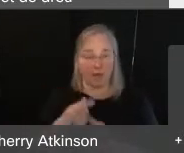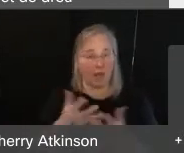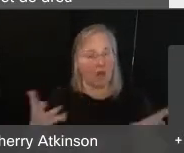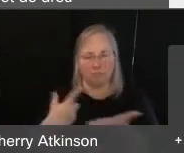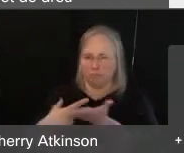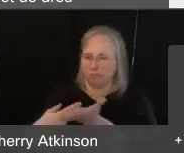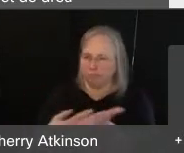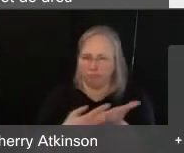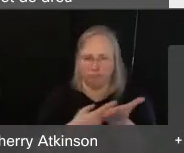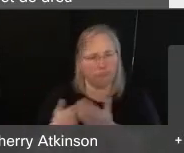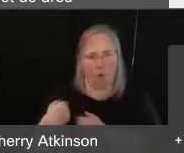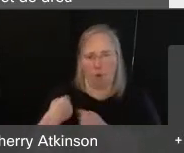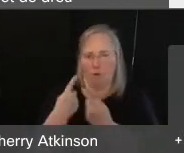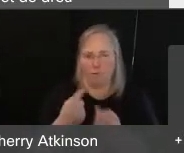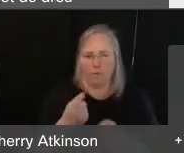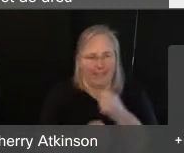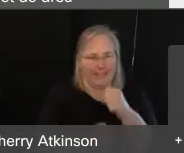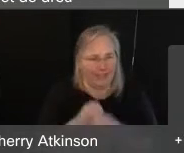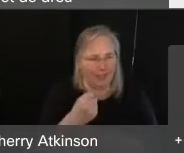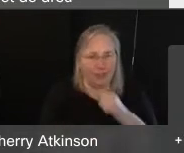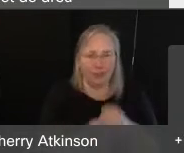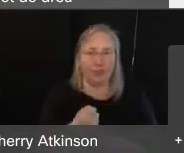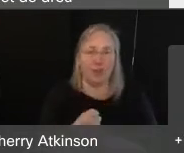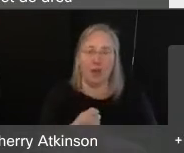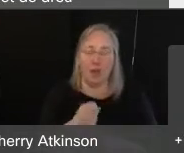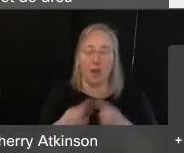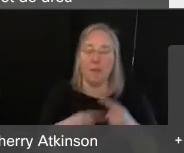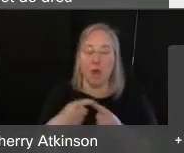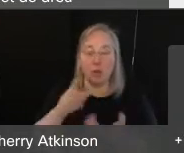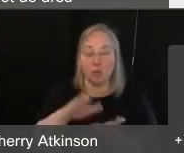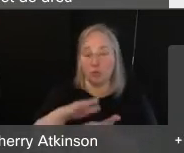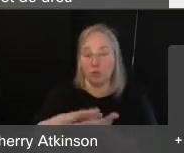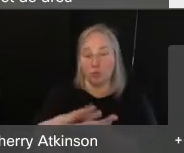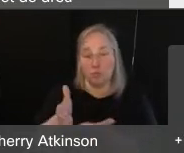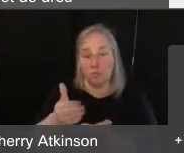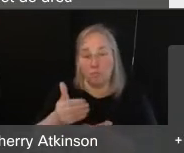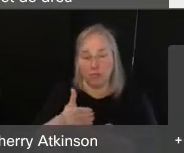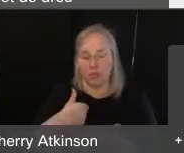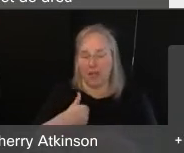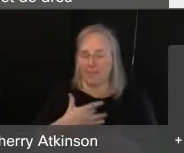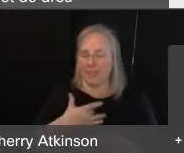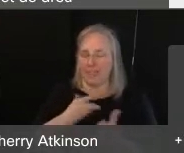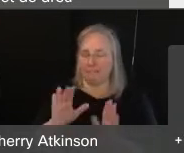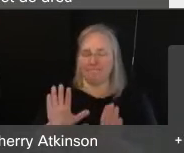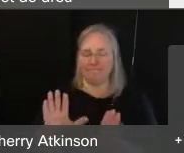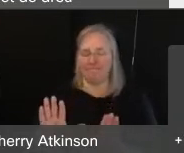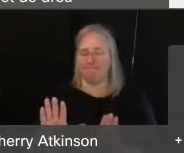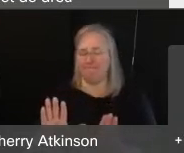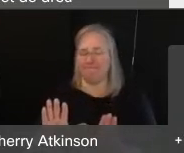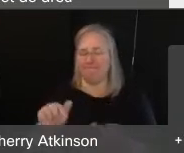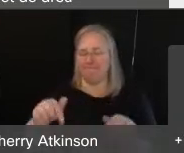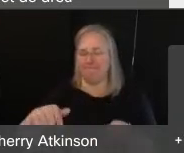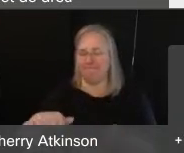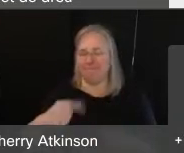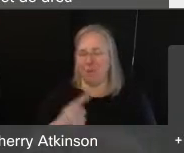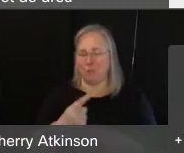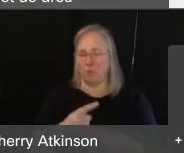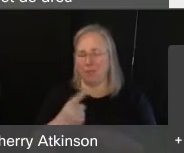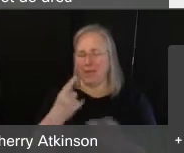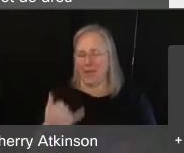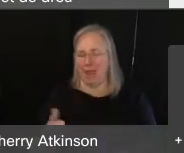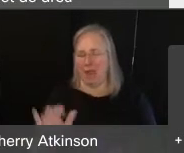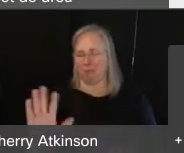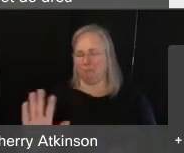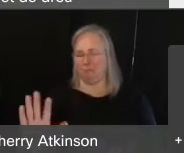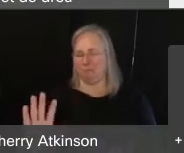conversations over the years about the school budget, and I feel like this is not quite appropriate at this point